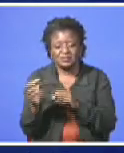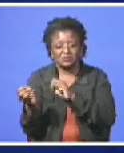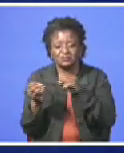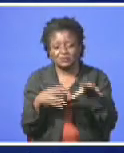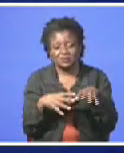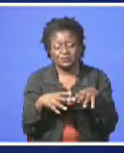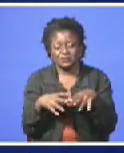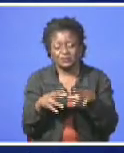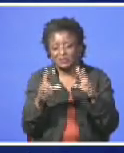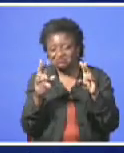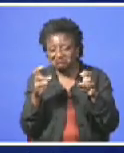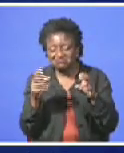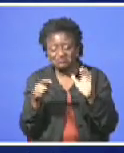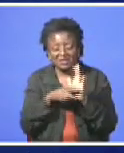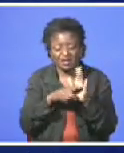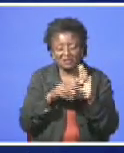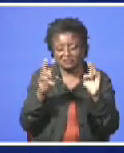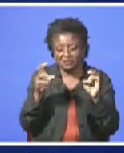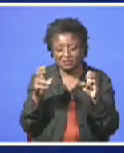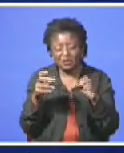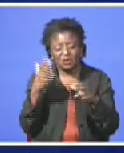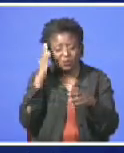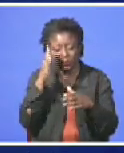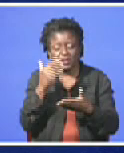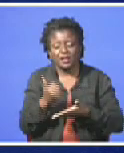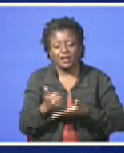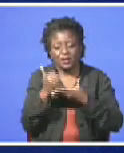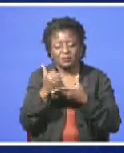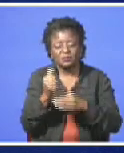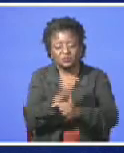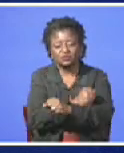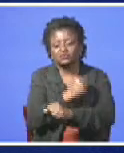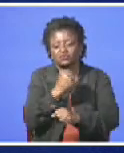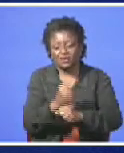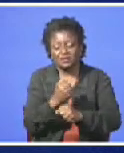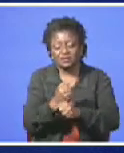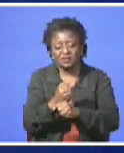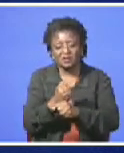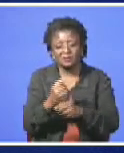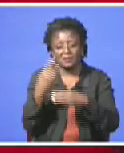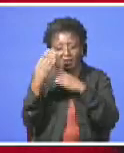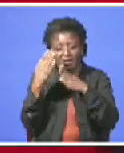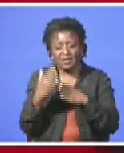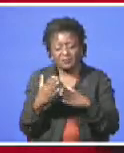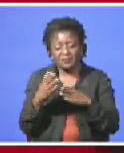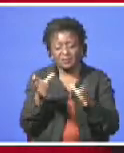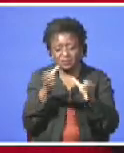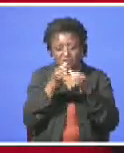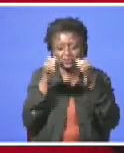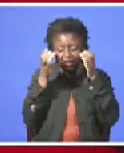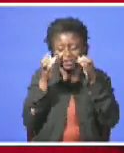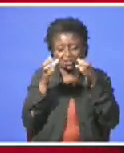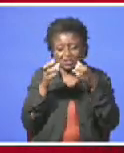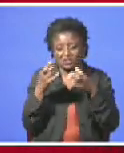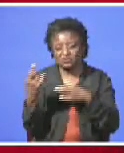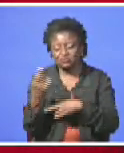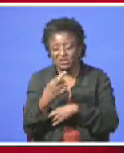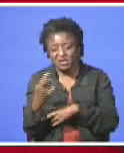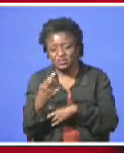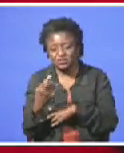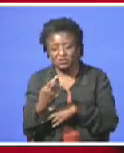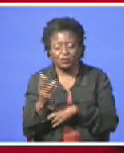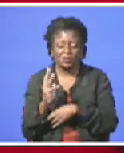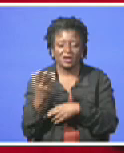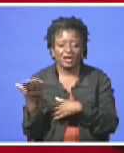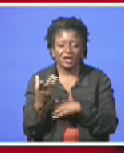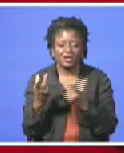would certainly help with strengthening local Chinese Bahamian relations. And we're here to do better for the